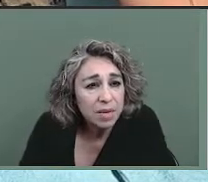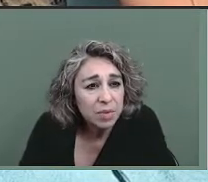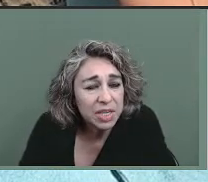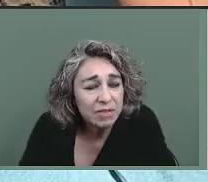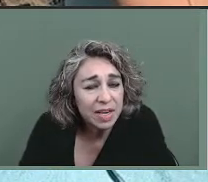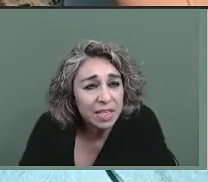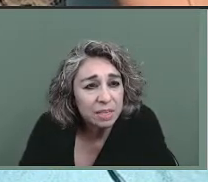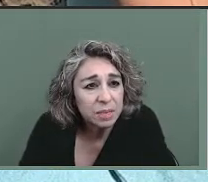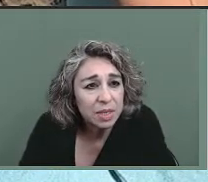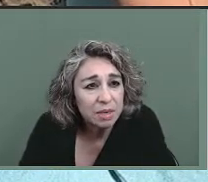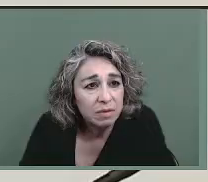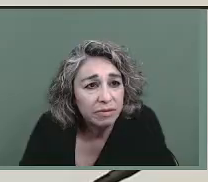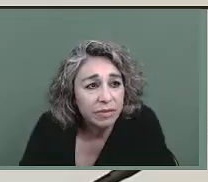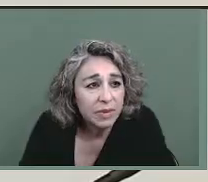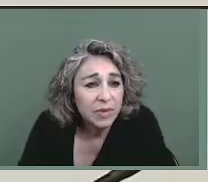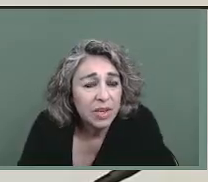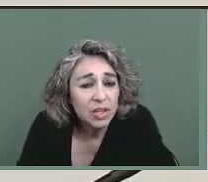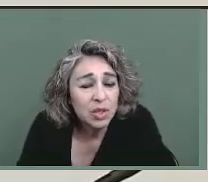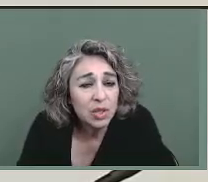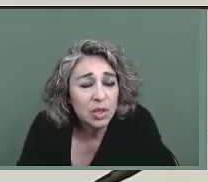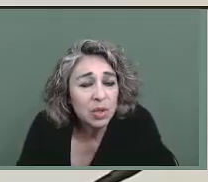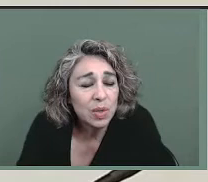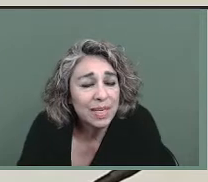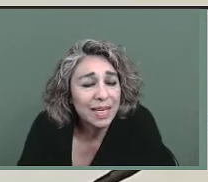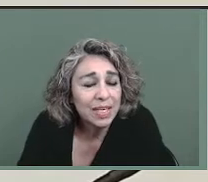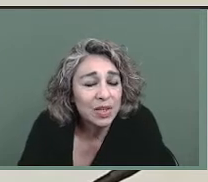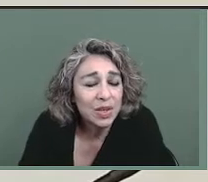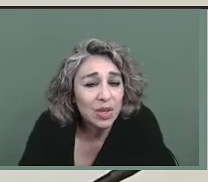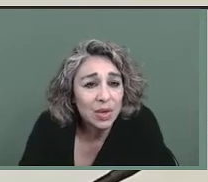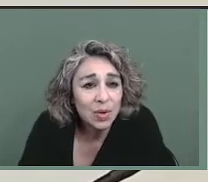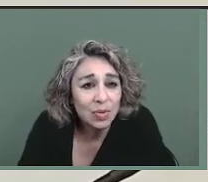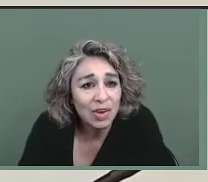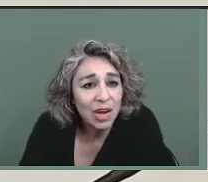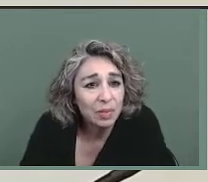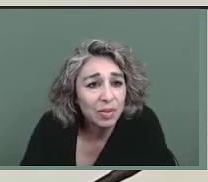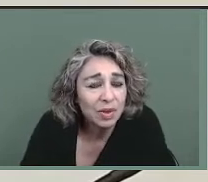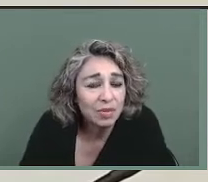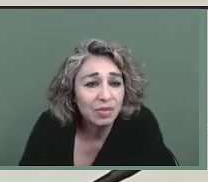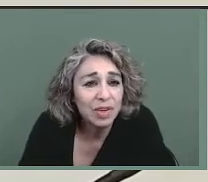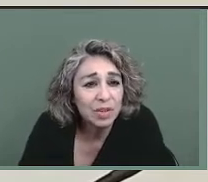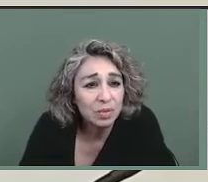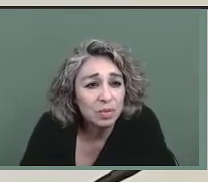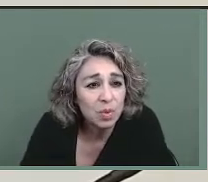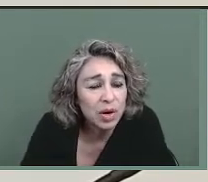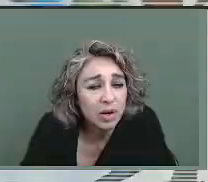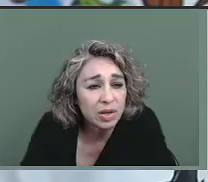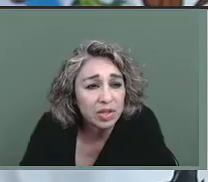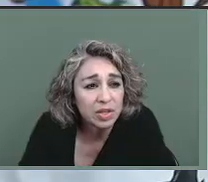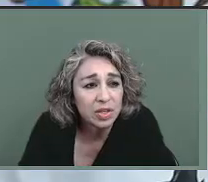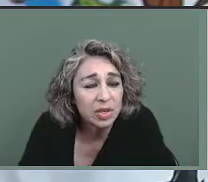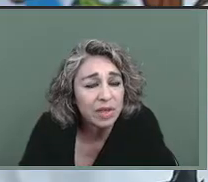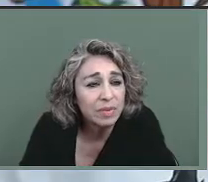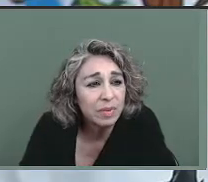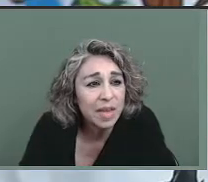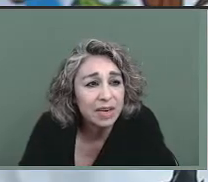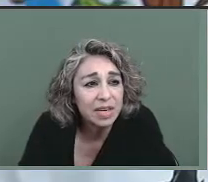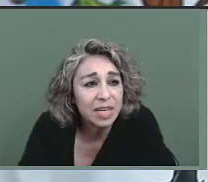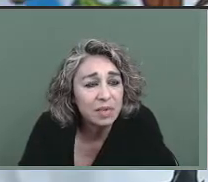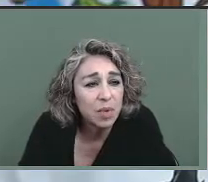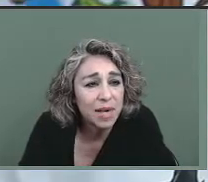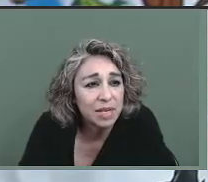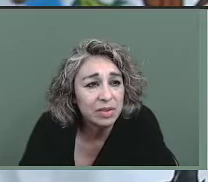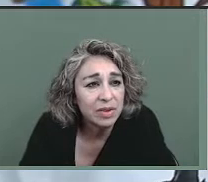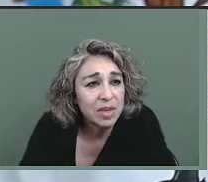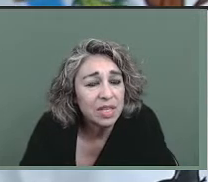abandonment, which it finds itself, to attend to the youth, to help the field workers, to give them guarantee